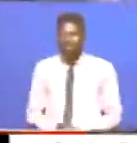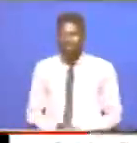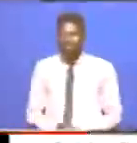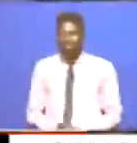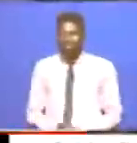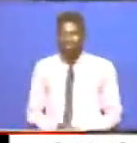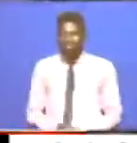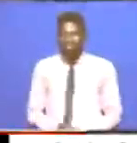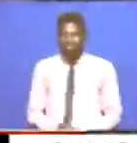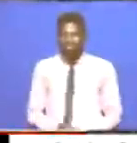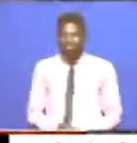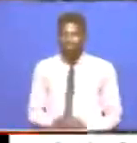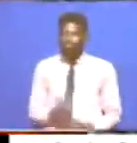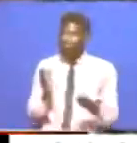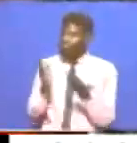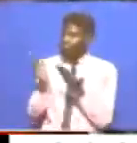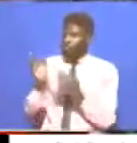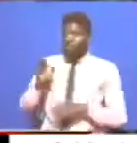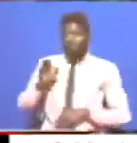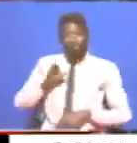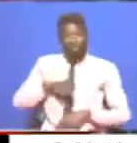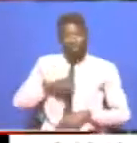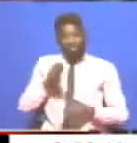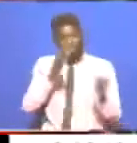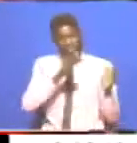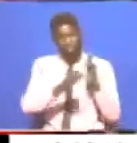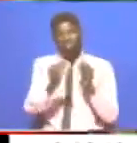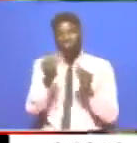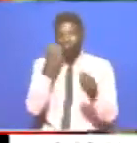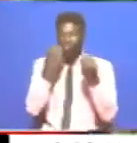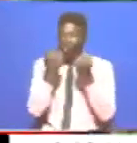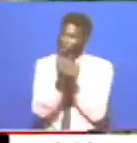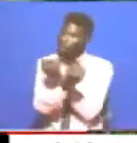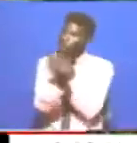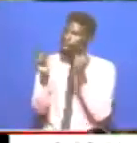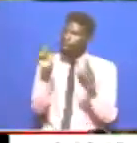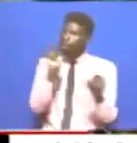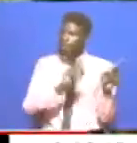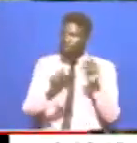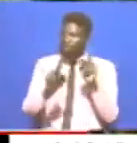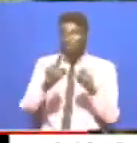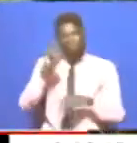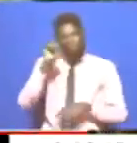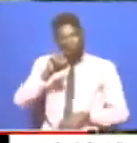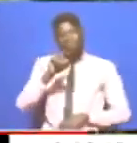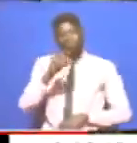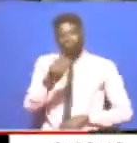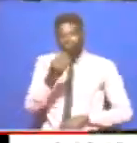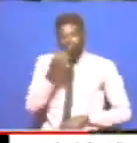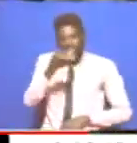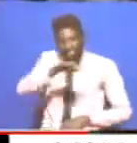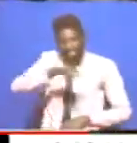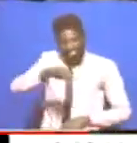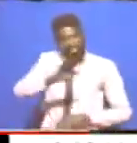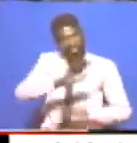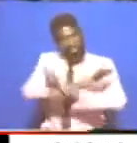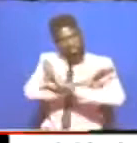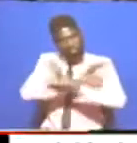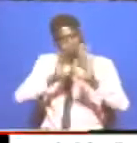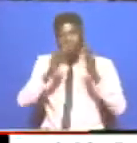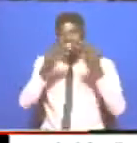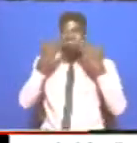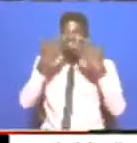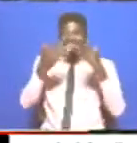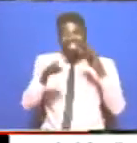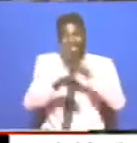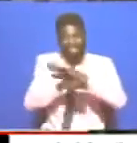It is here that the women had prepared a meal for everyone that was to be eaten within the vicinity, and its remains